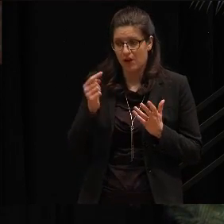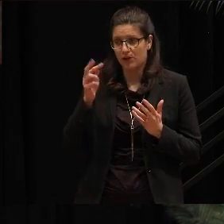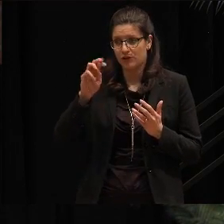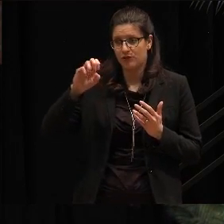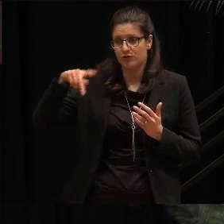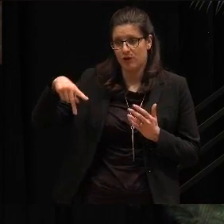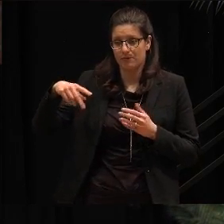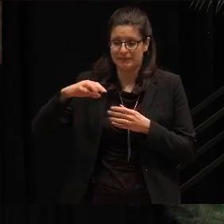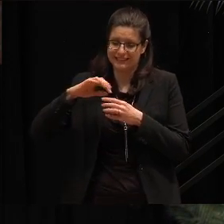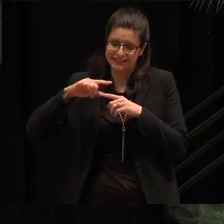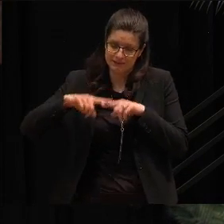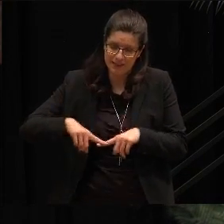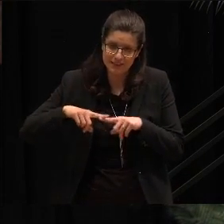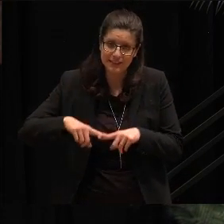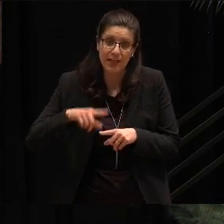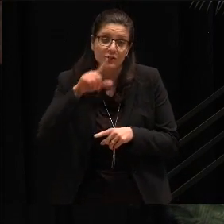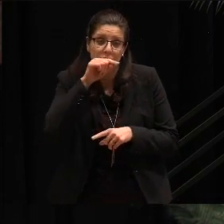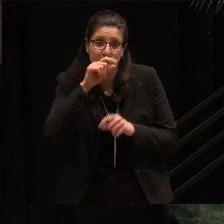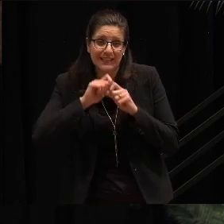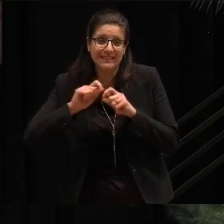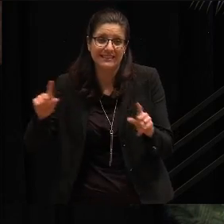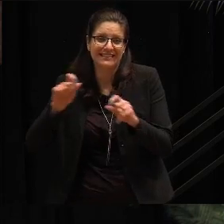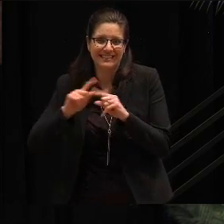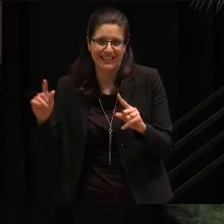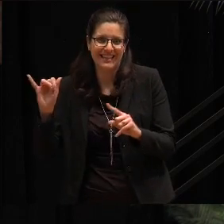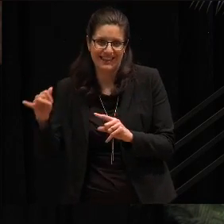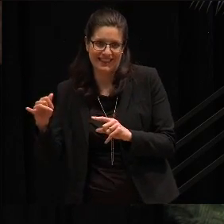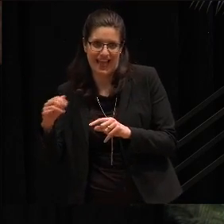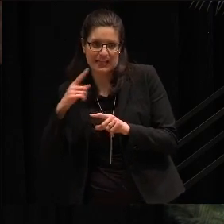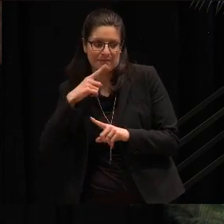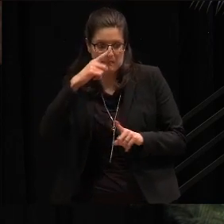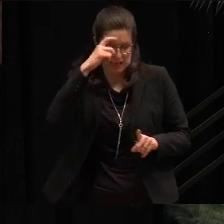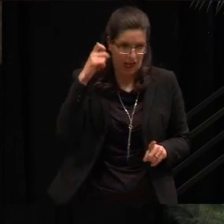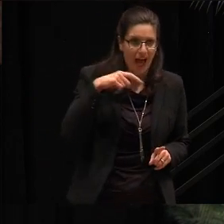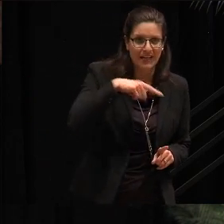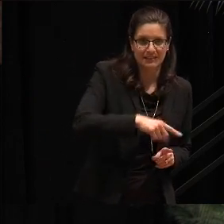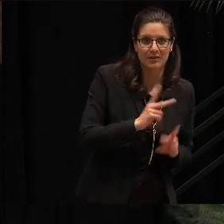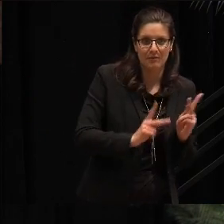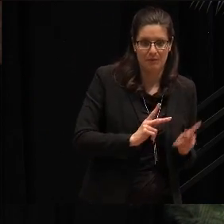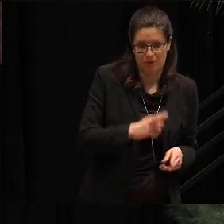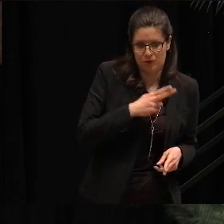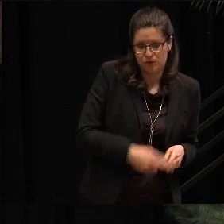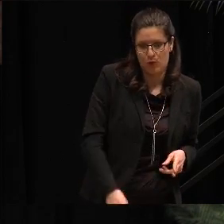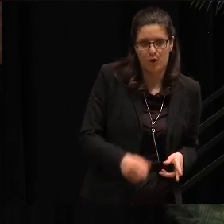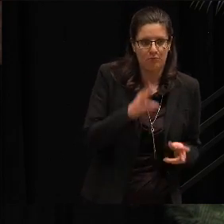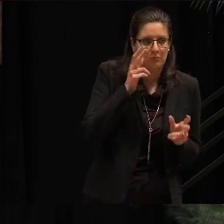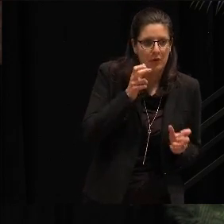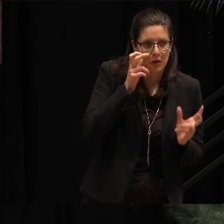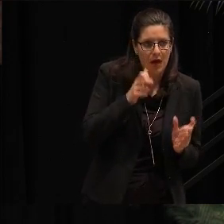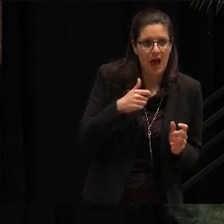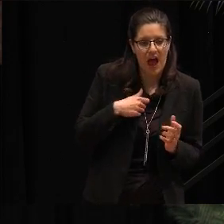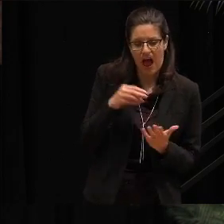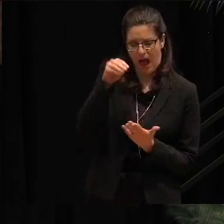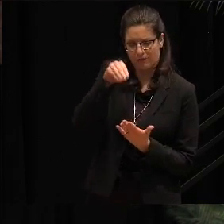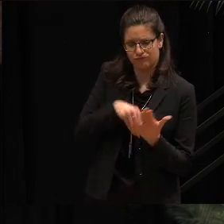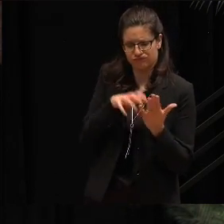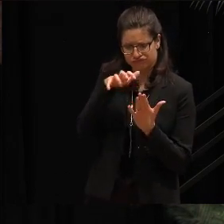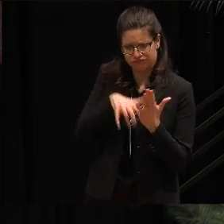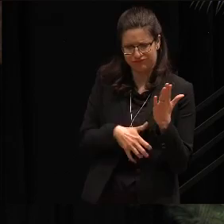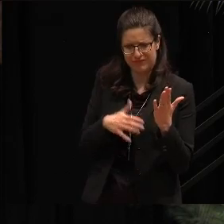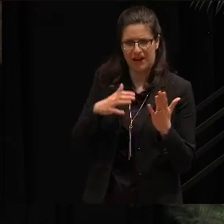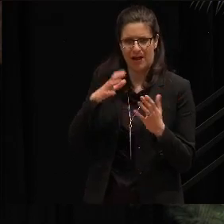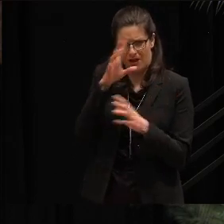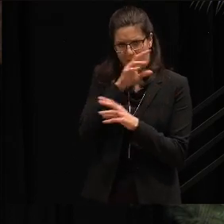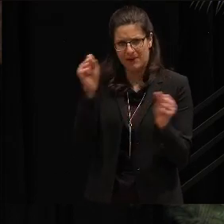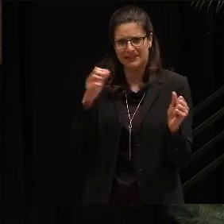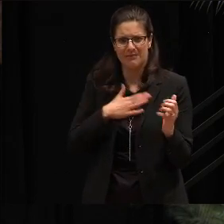reliance on tweets as a response to this, because if Trump writes a long statement, then nobody's going to read it. I write long statements as president of my chapter all the